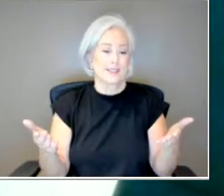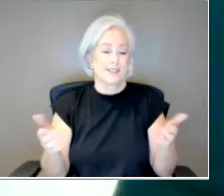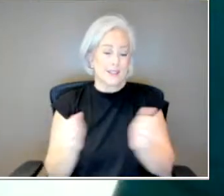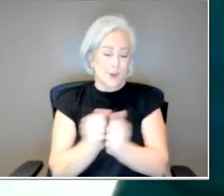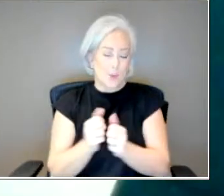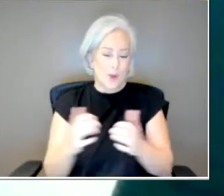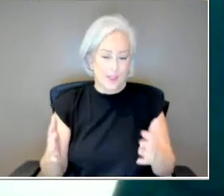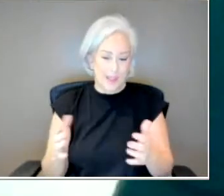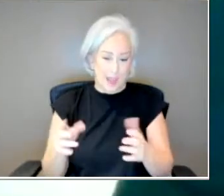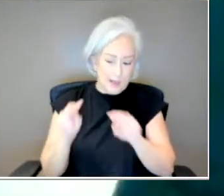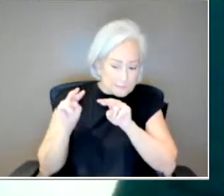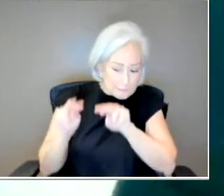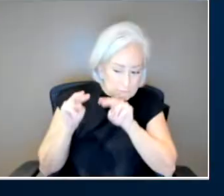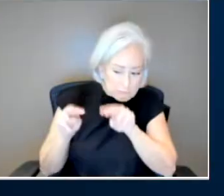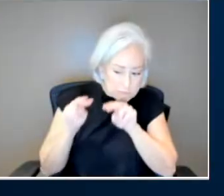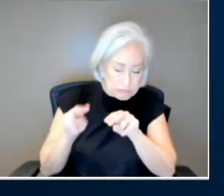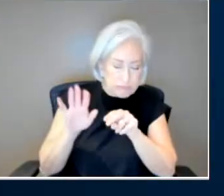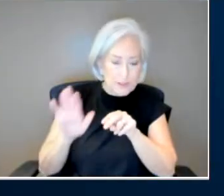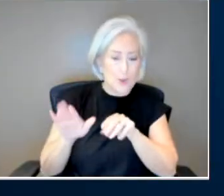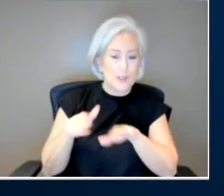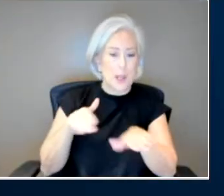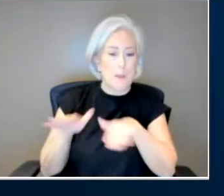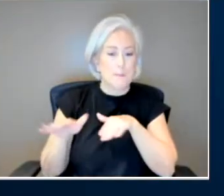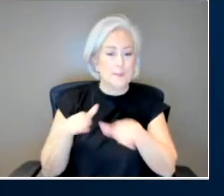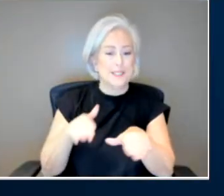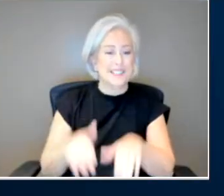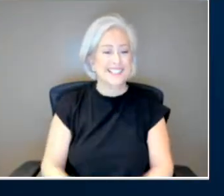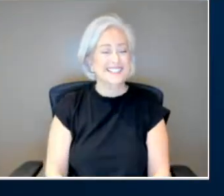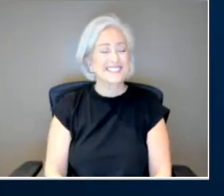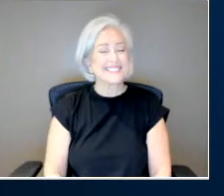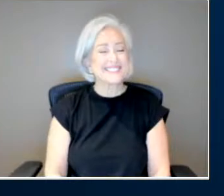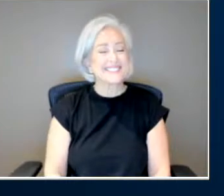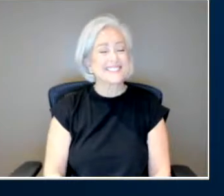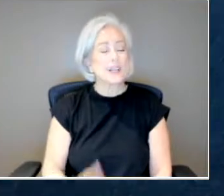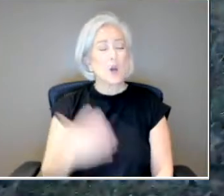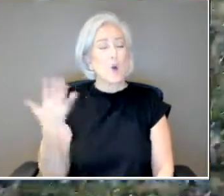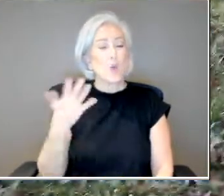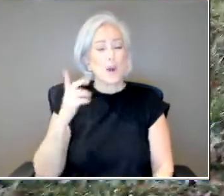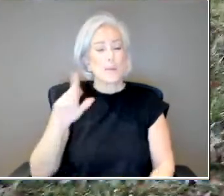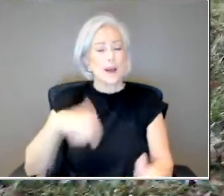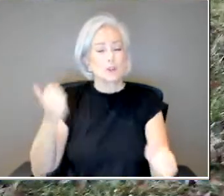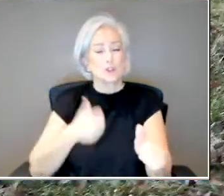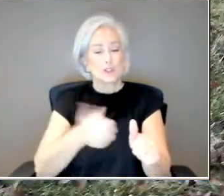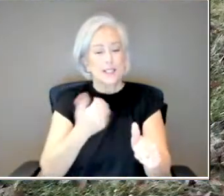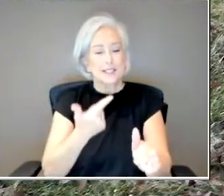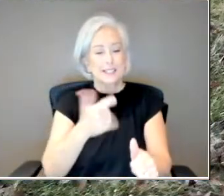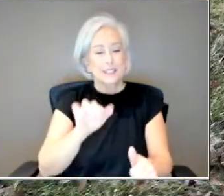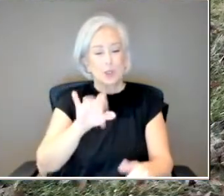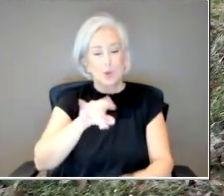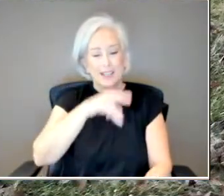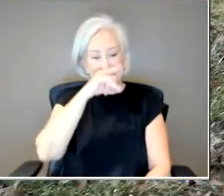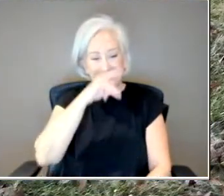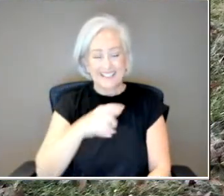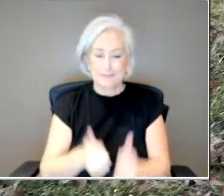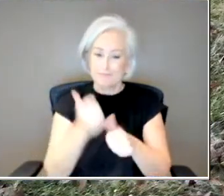of the steps. And what about chasing out the grandkids, most importantly?